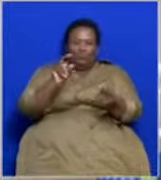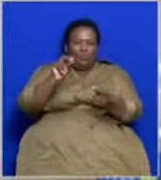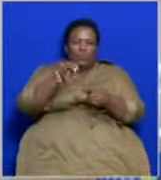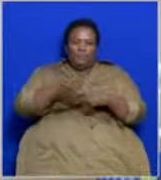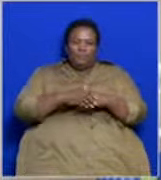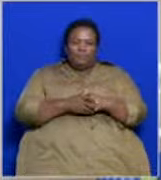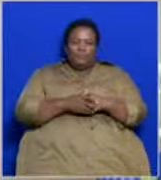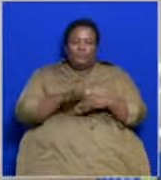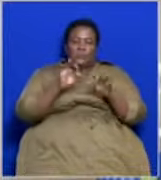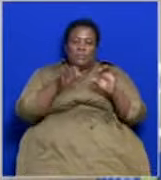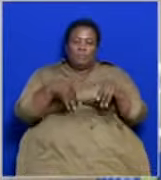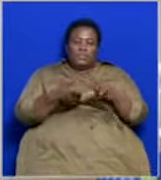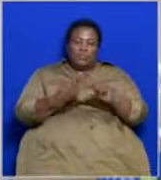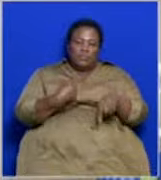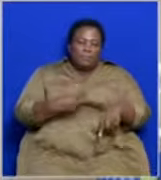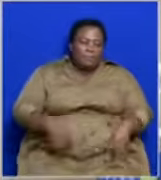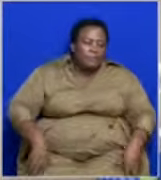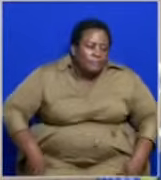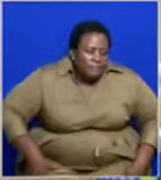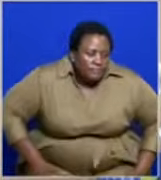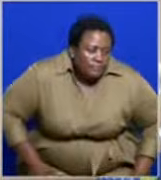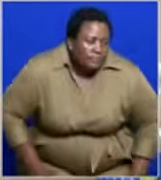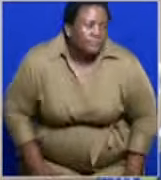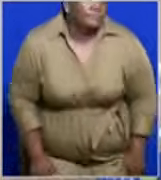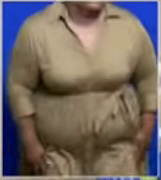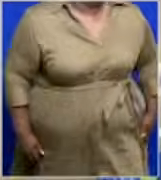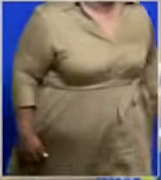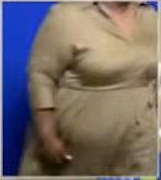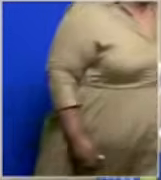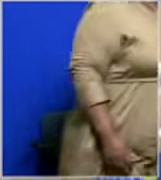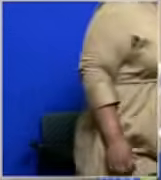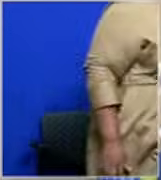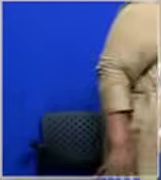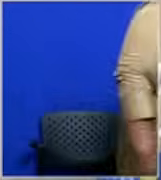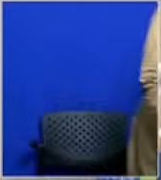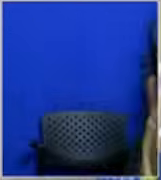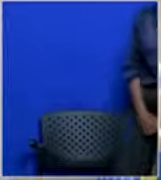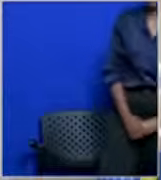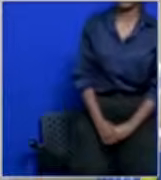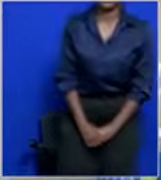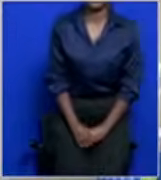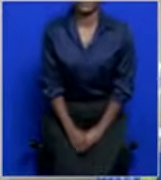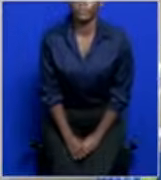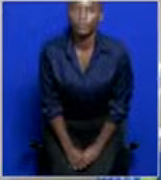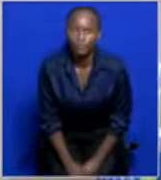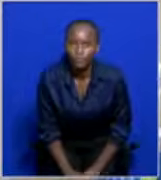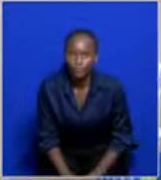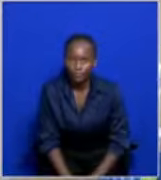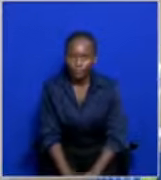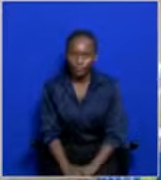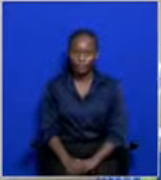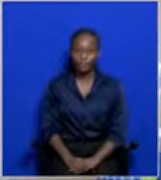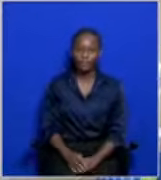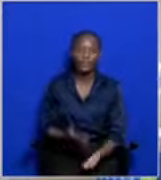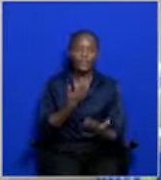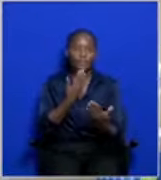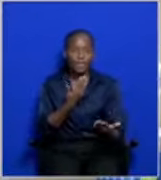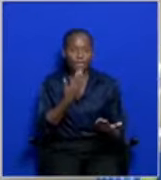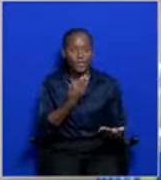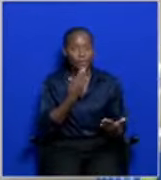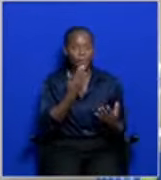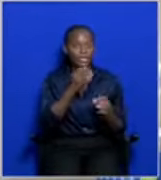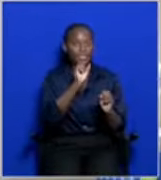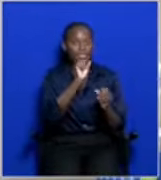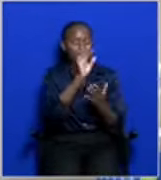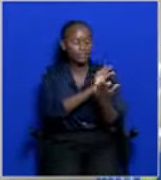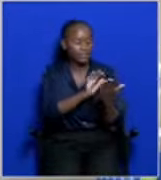you. And on that statement, I see you advise that it was authored by Warrant Officer Ben. At